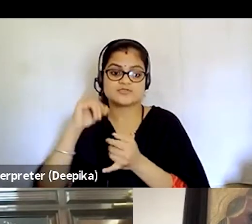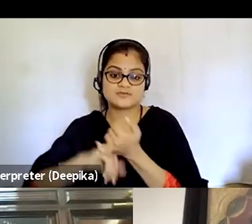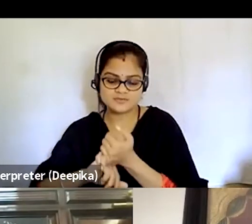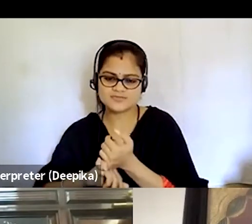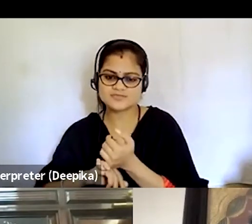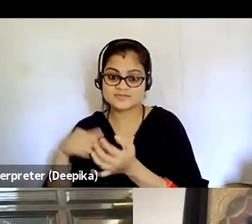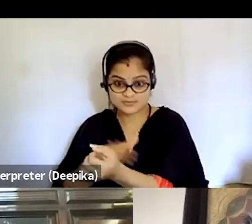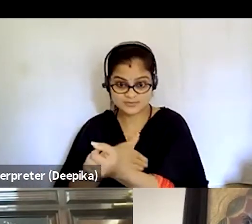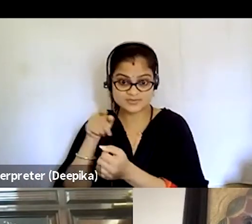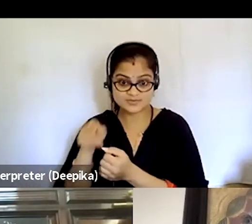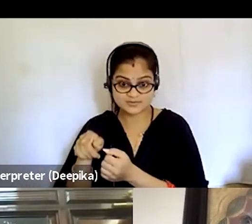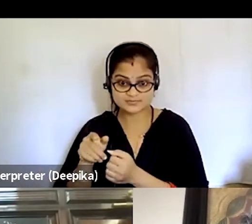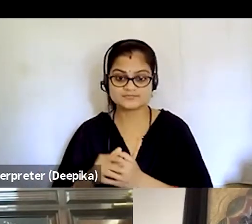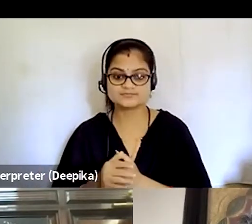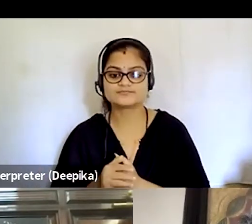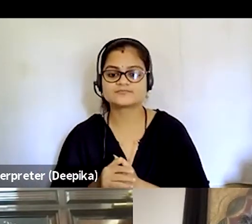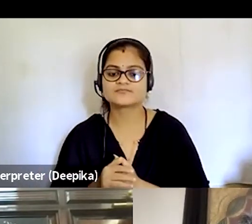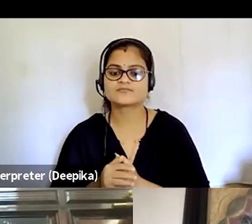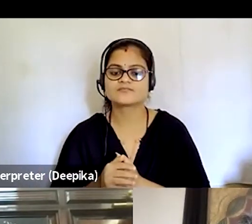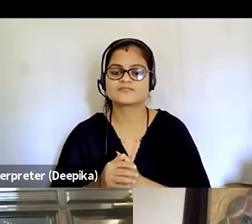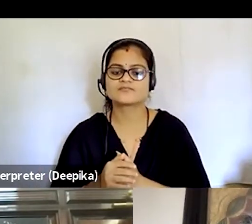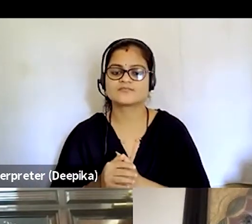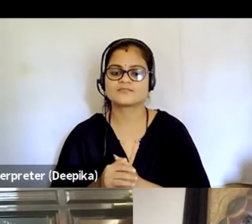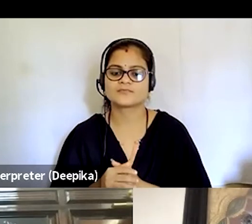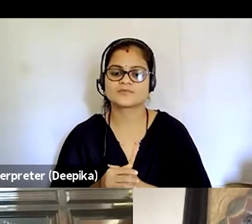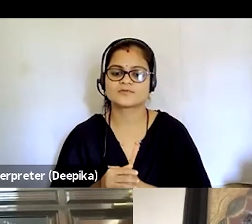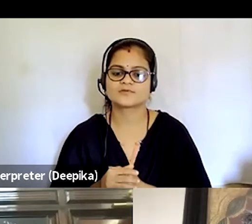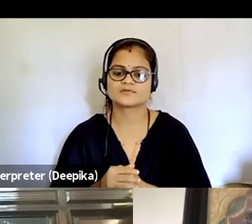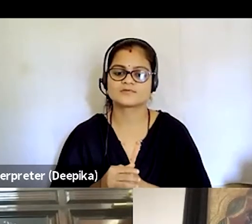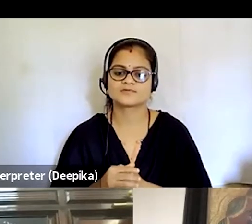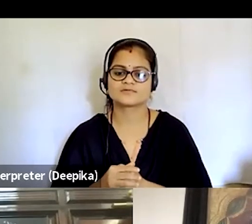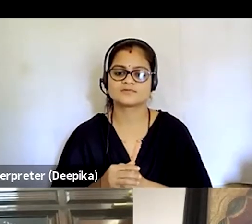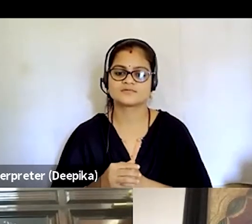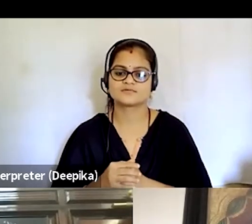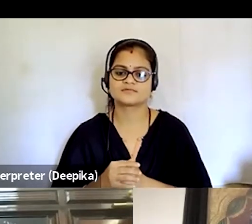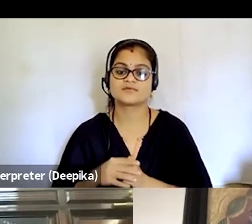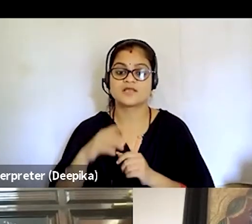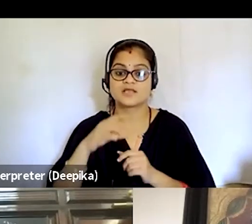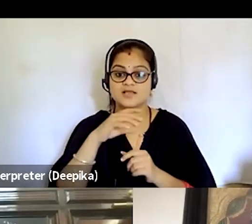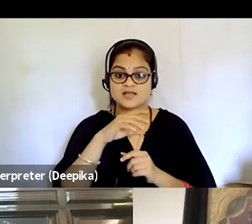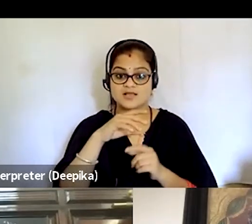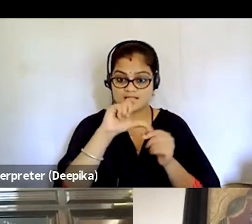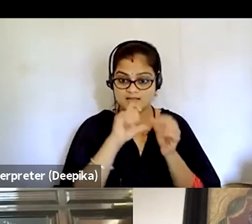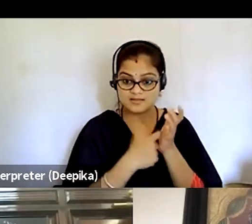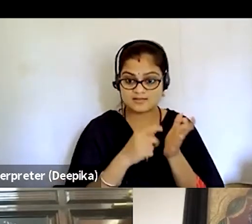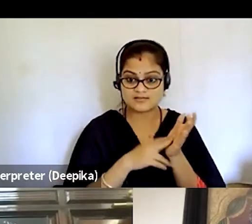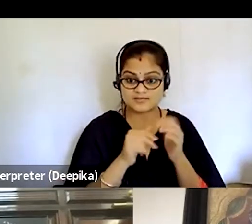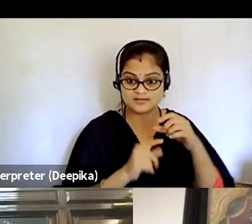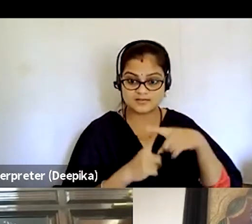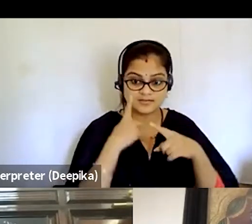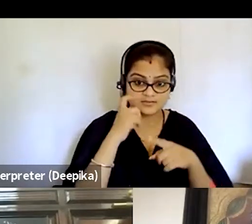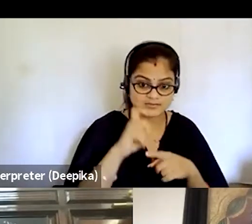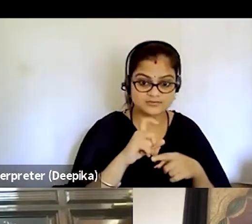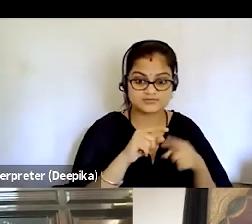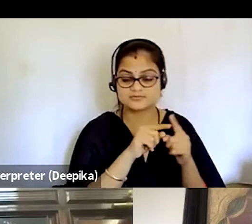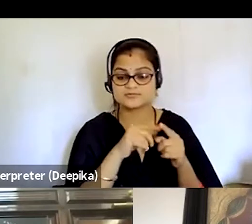Opus actually was everything from Carnatic to ball singing